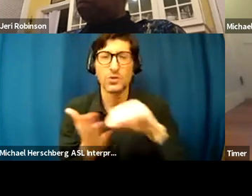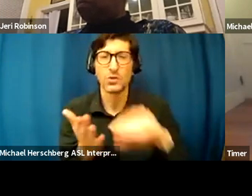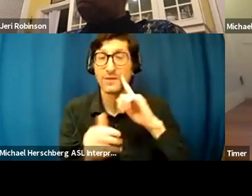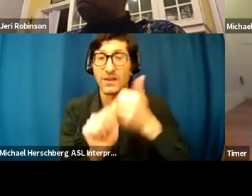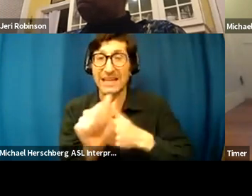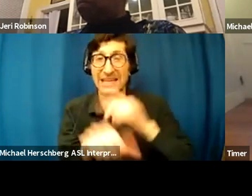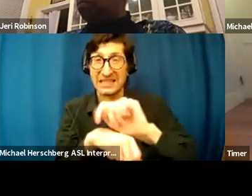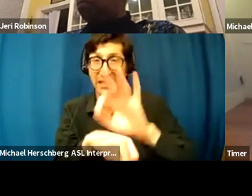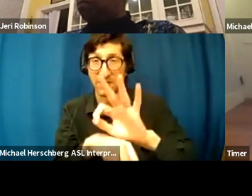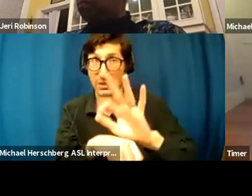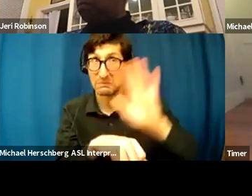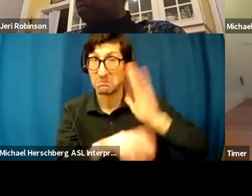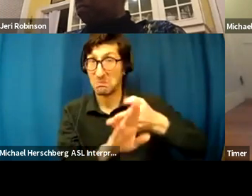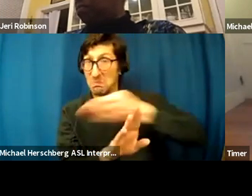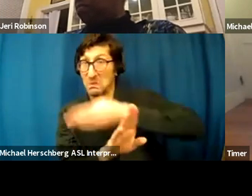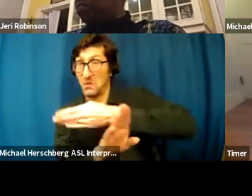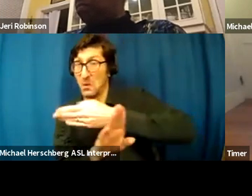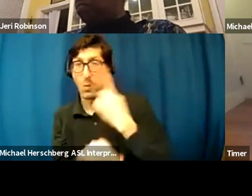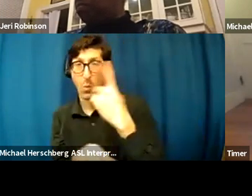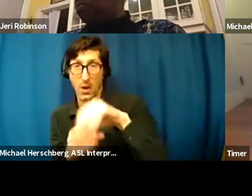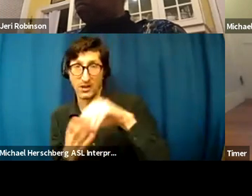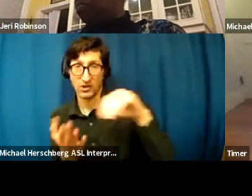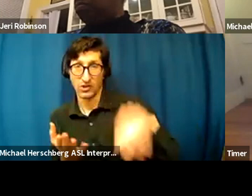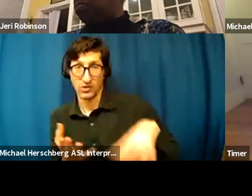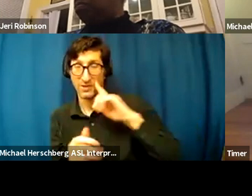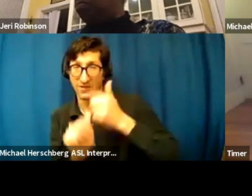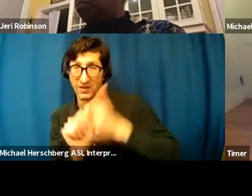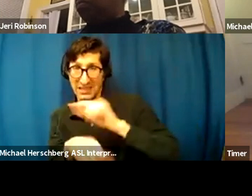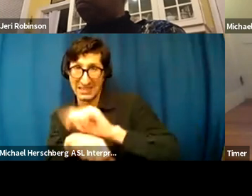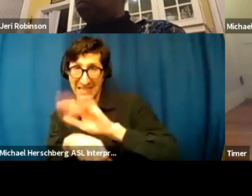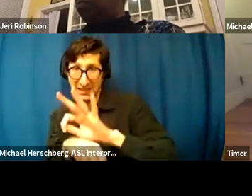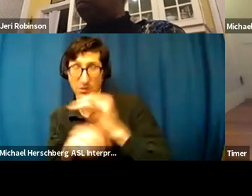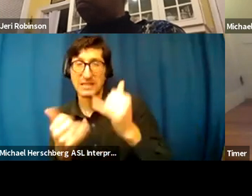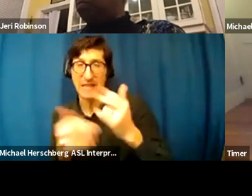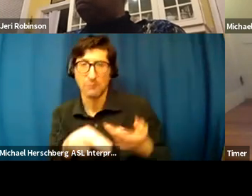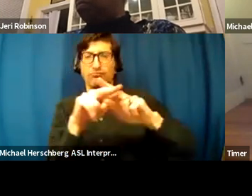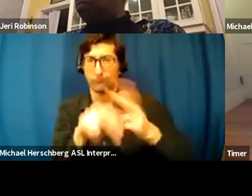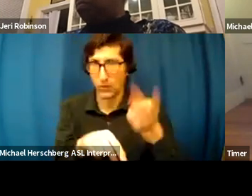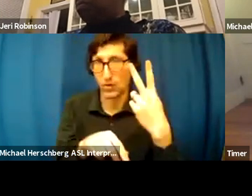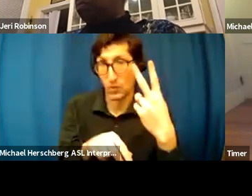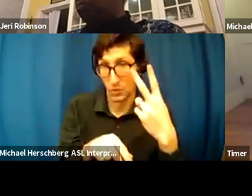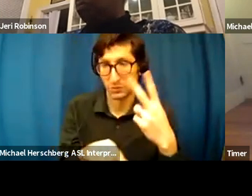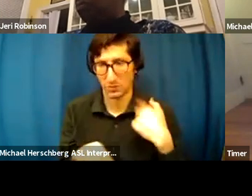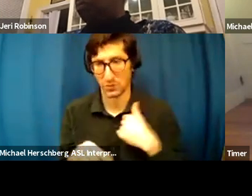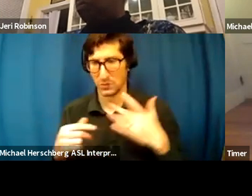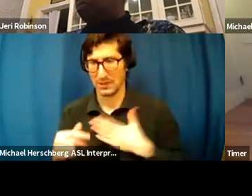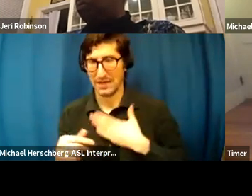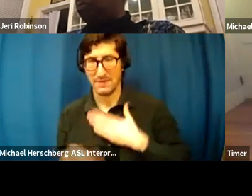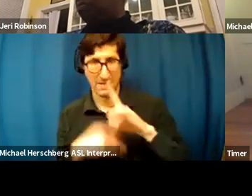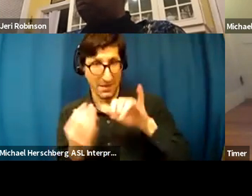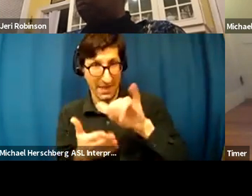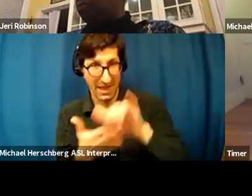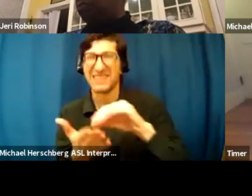had one. And so, you know, we're obviously very happy about that, to have student voice at the table.